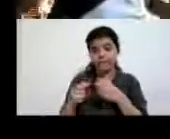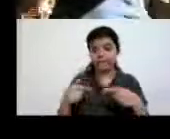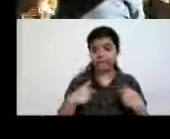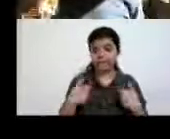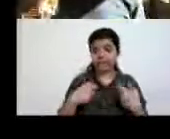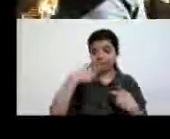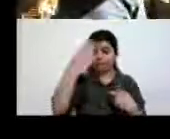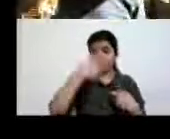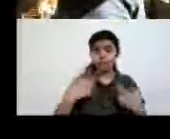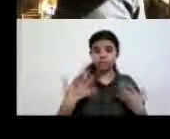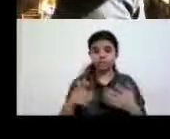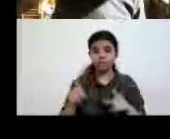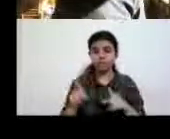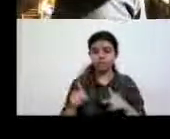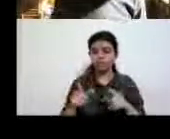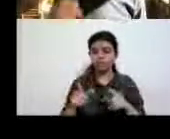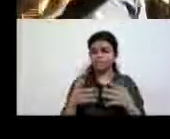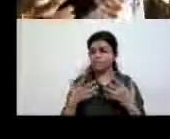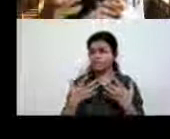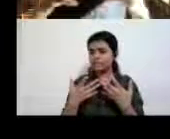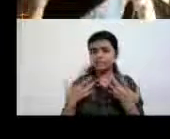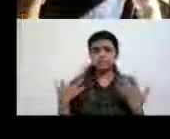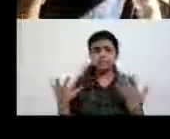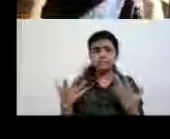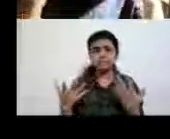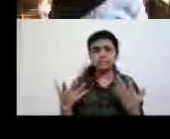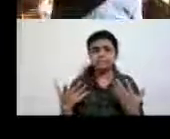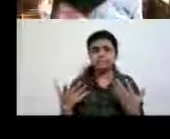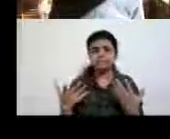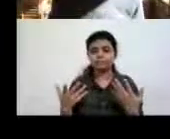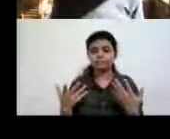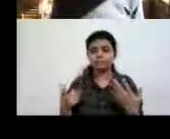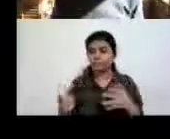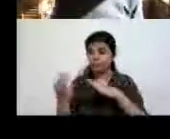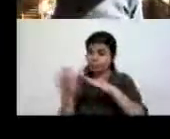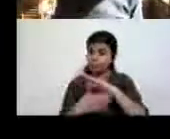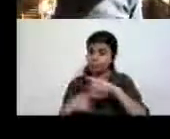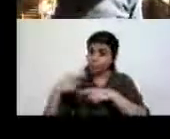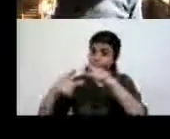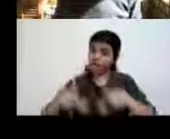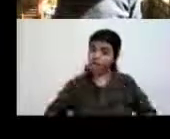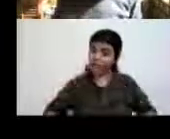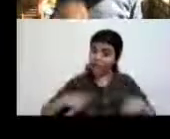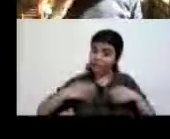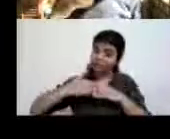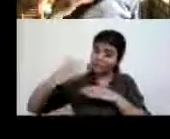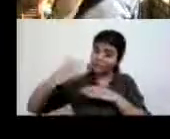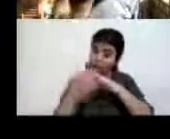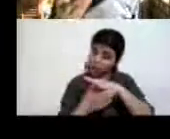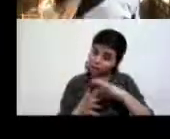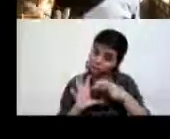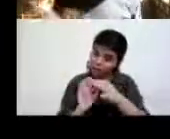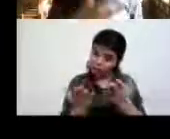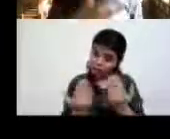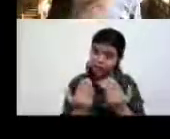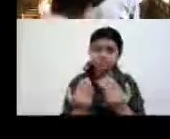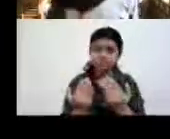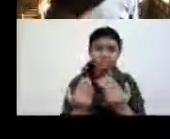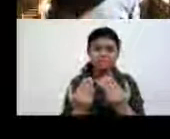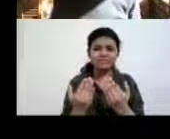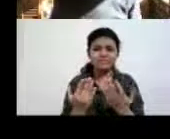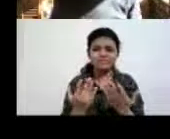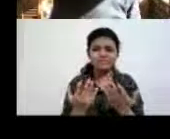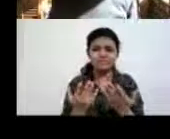getting a whole lifestyle concept connected to those sneakers, for example, then why shouldn't this also